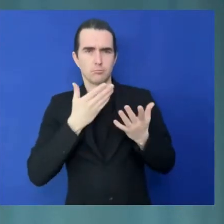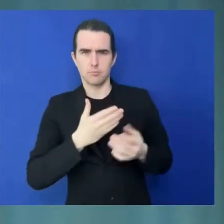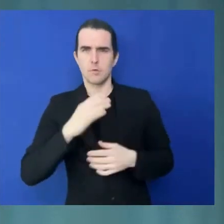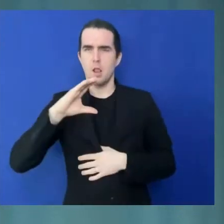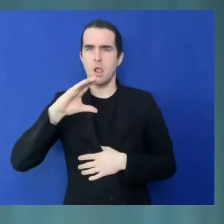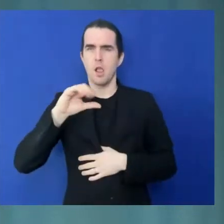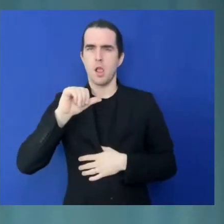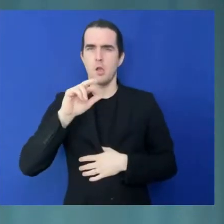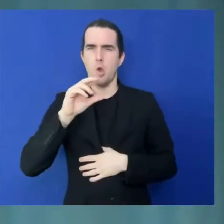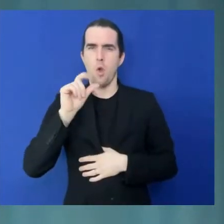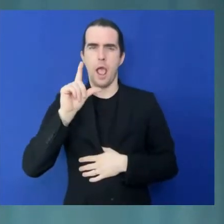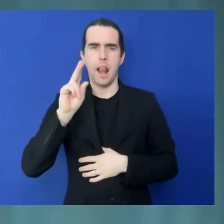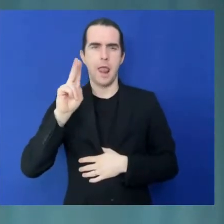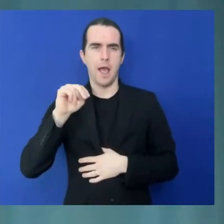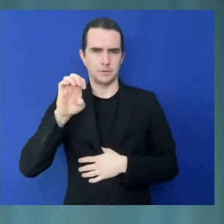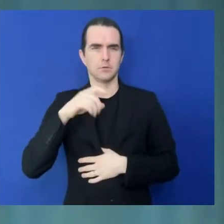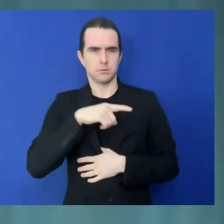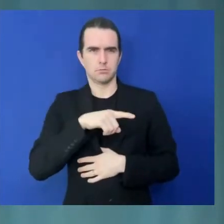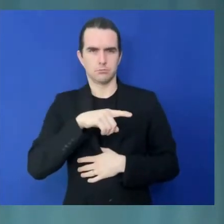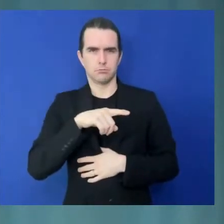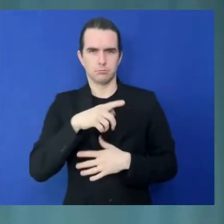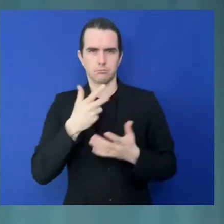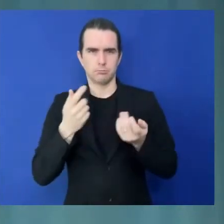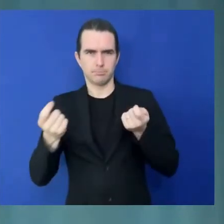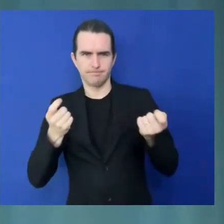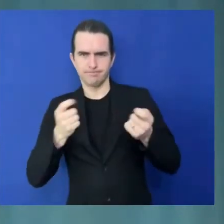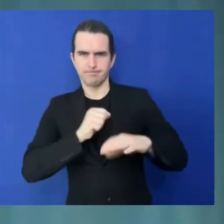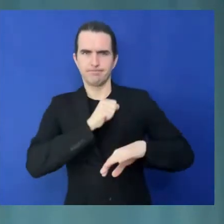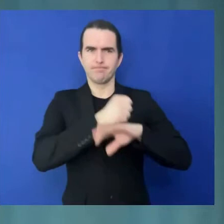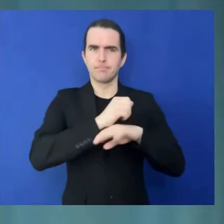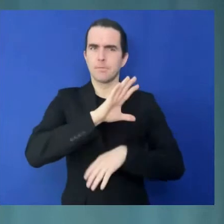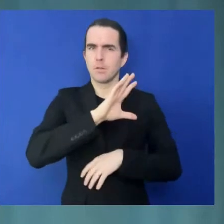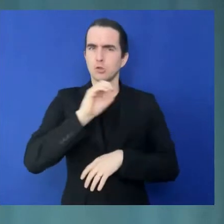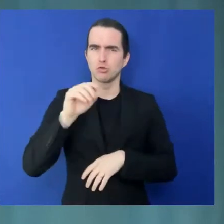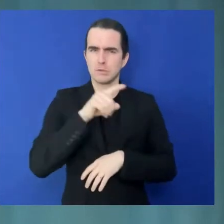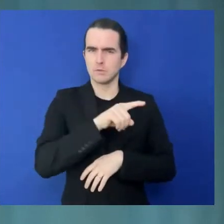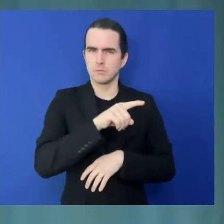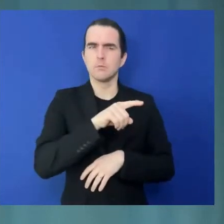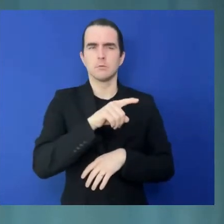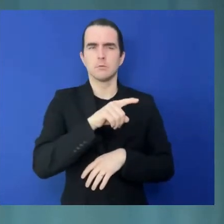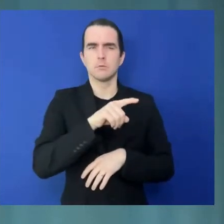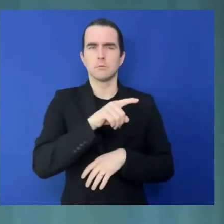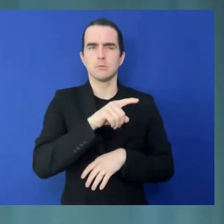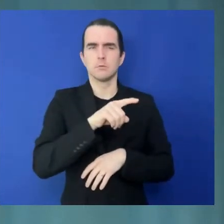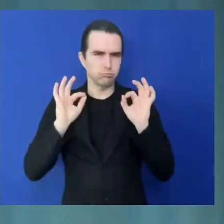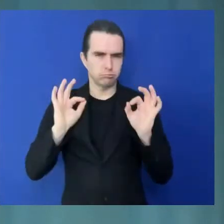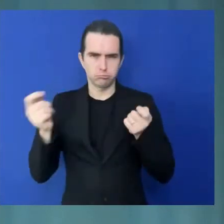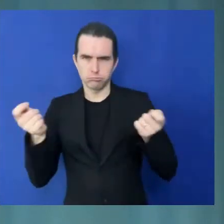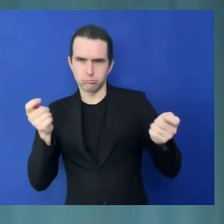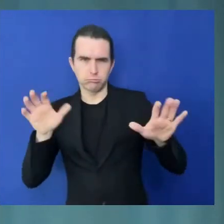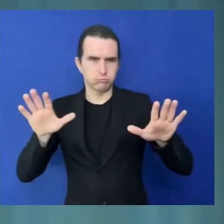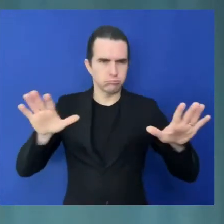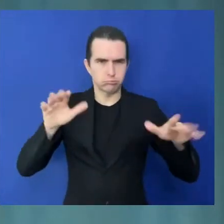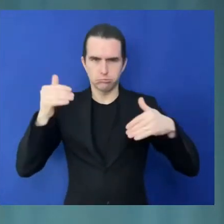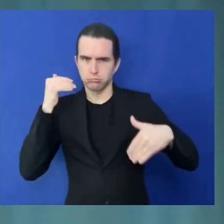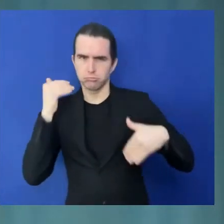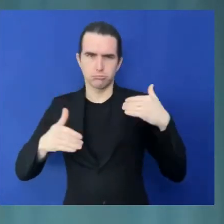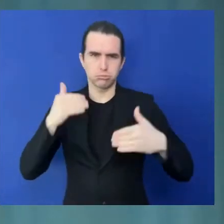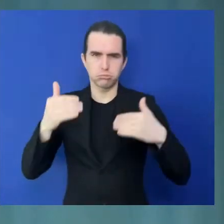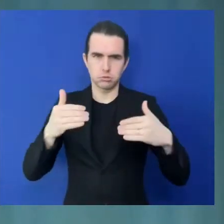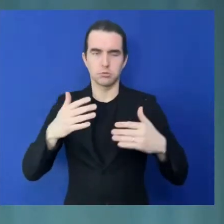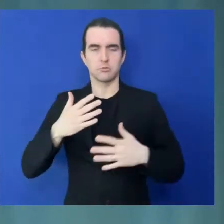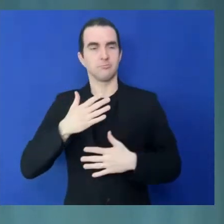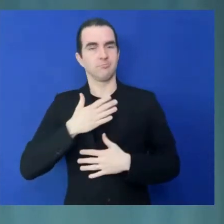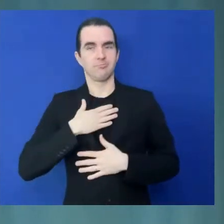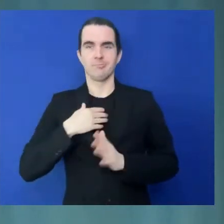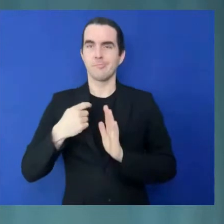And third, a group of people with whom we are especially close, our friends from Access Israel. It is so good to see